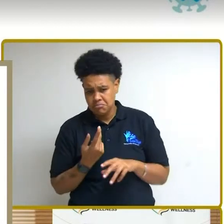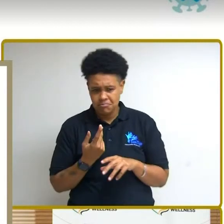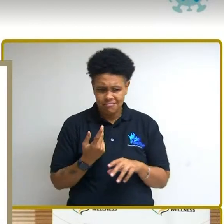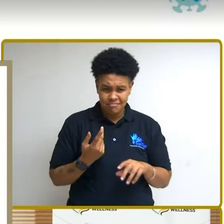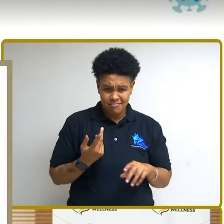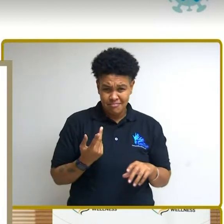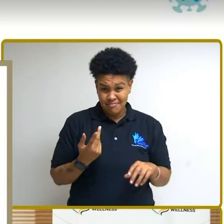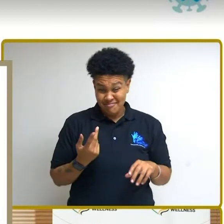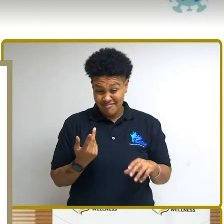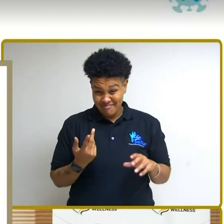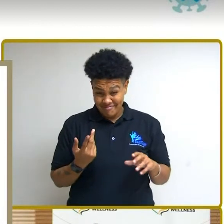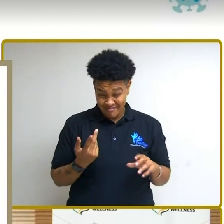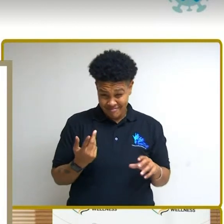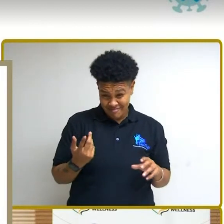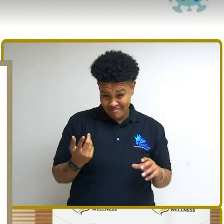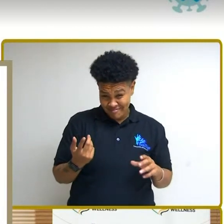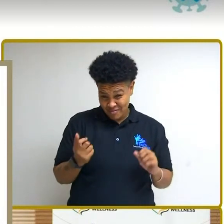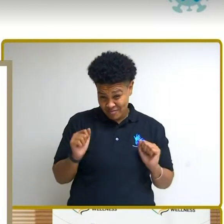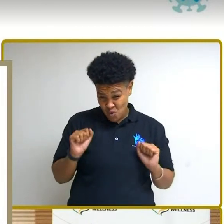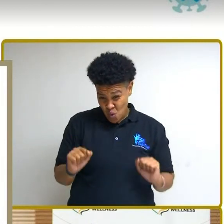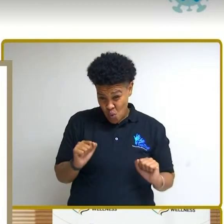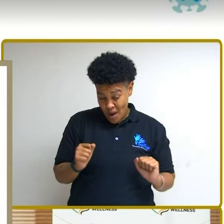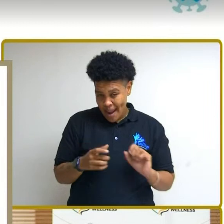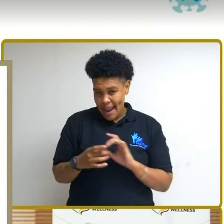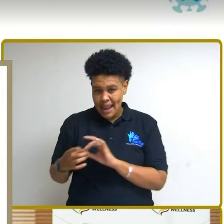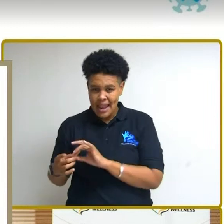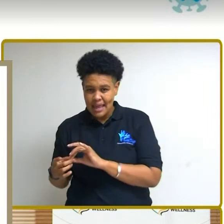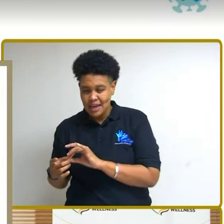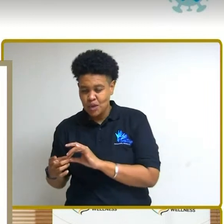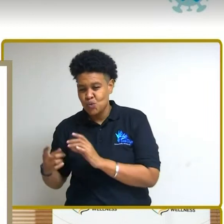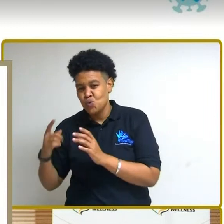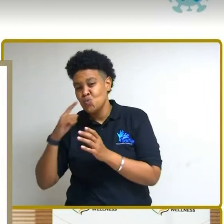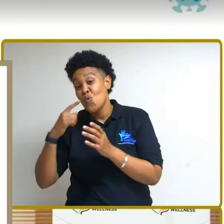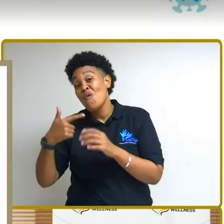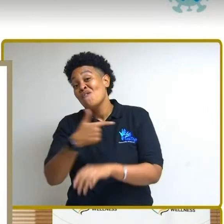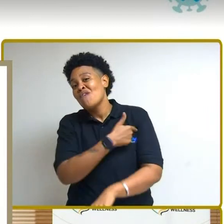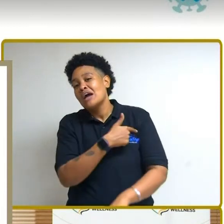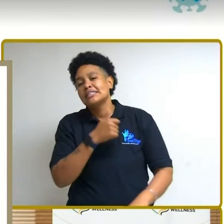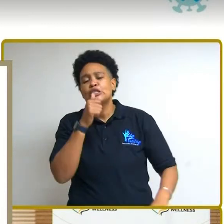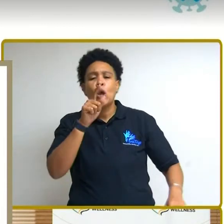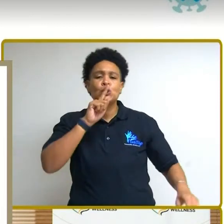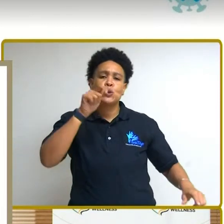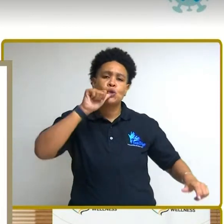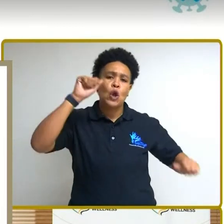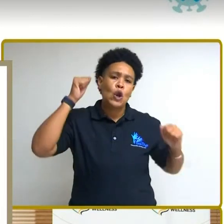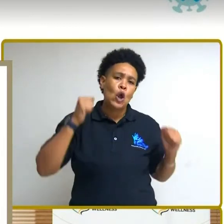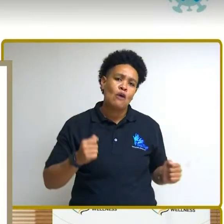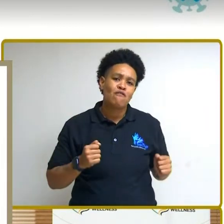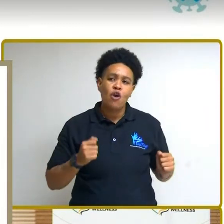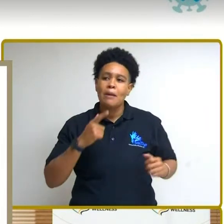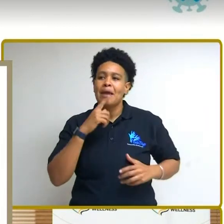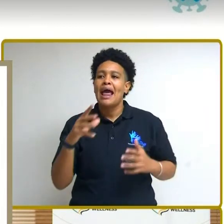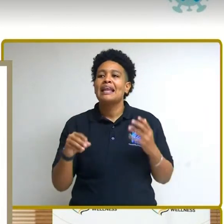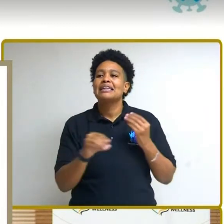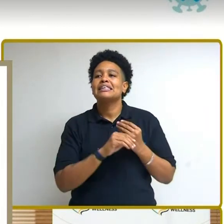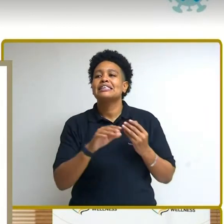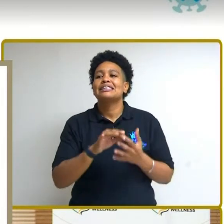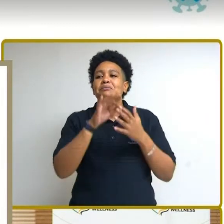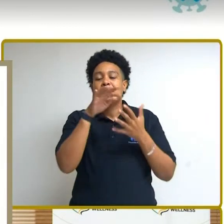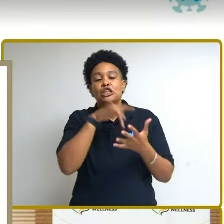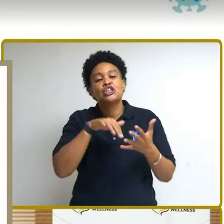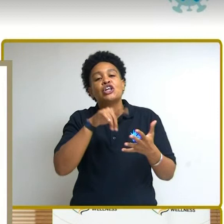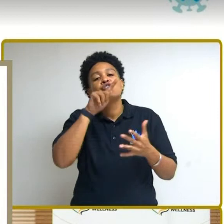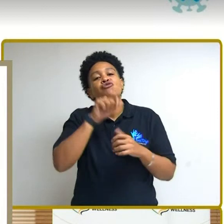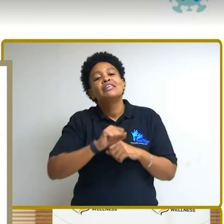these events could be linked to the vaccine, this has not been confirmed, and additional specialized studies